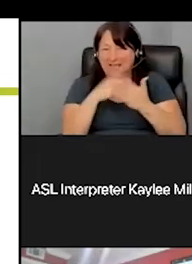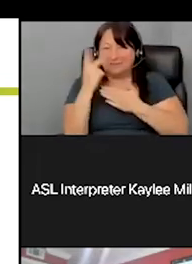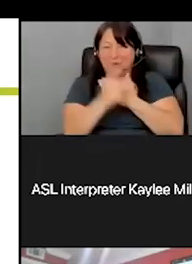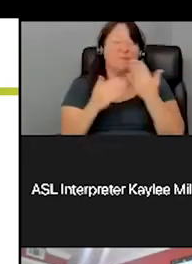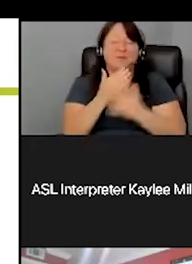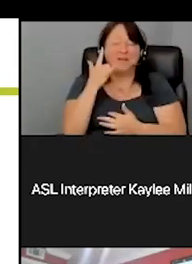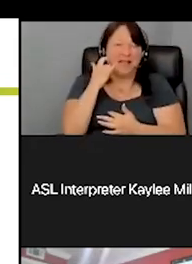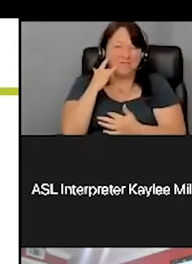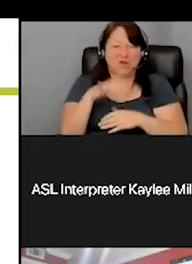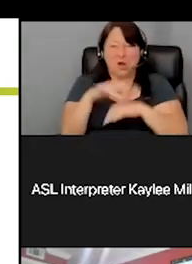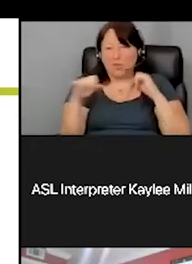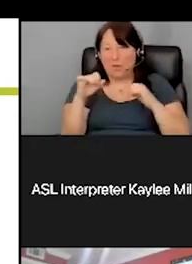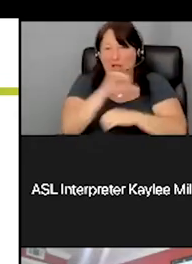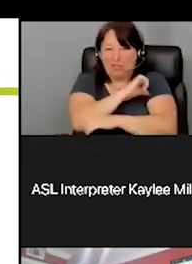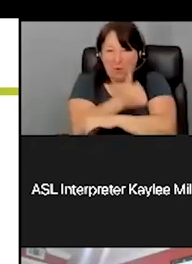Earthquake Authority.